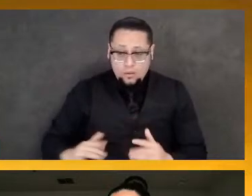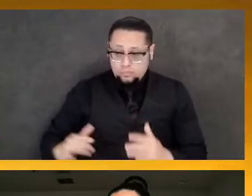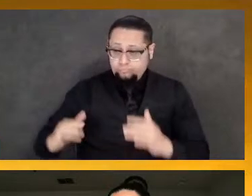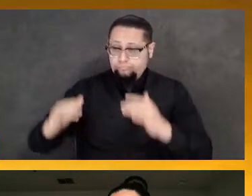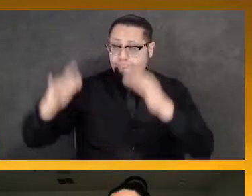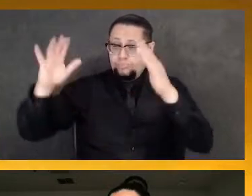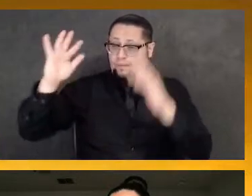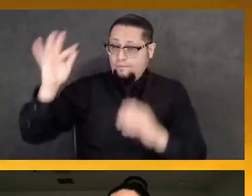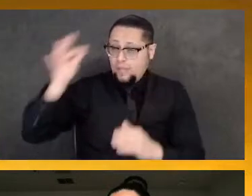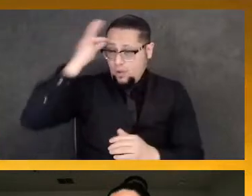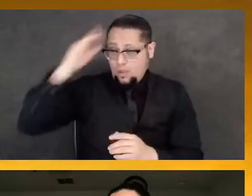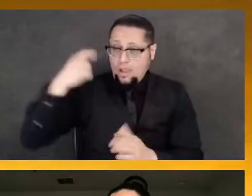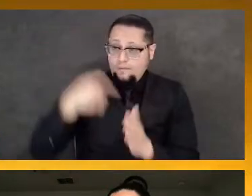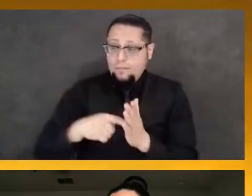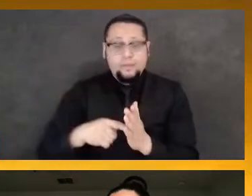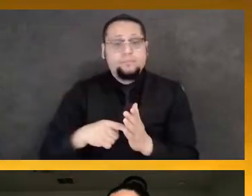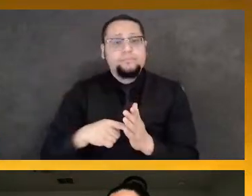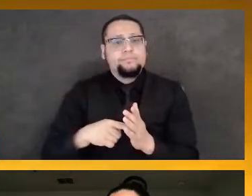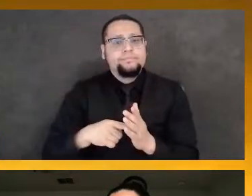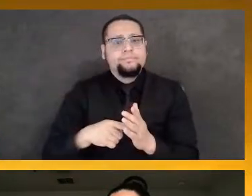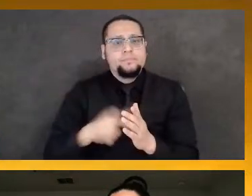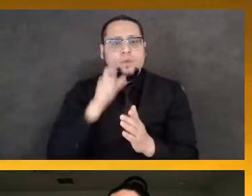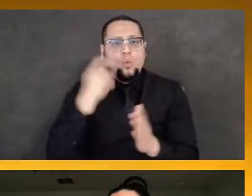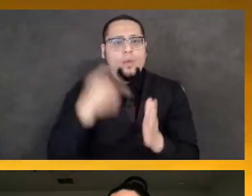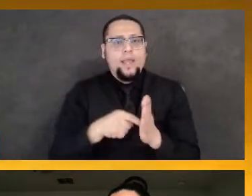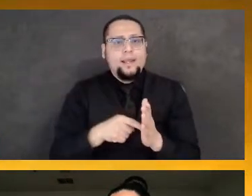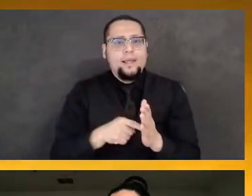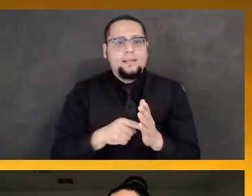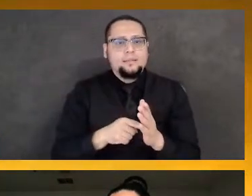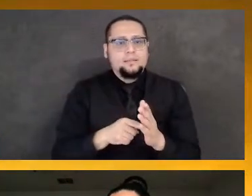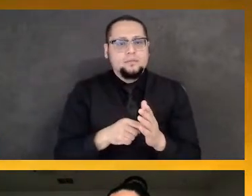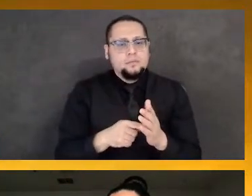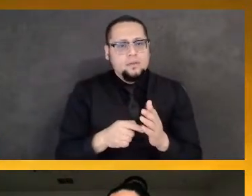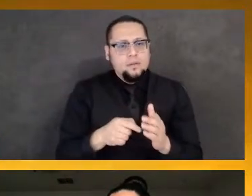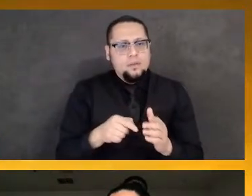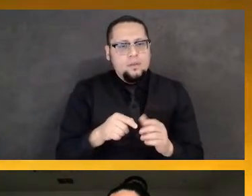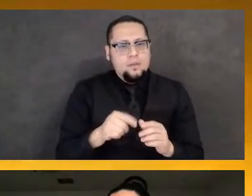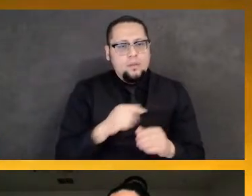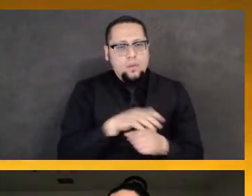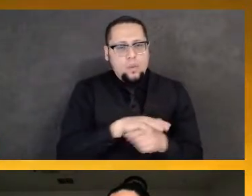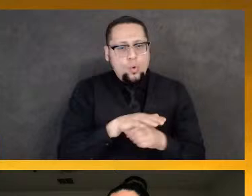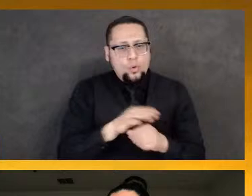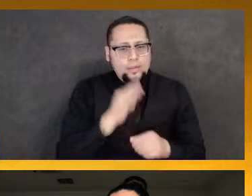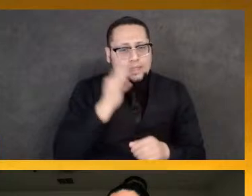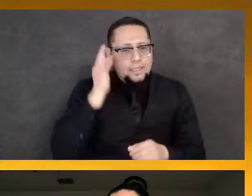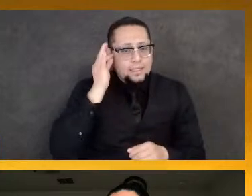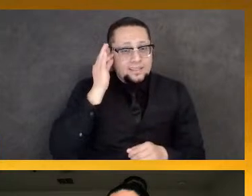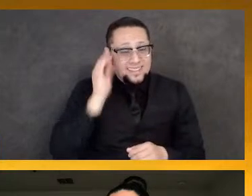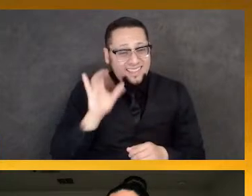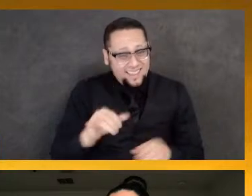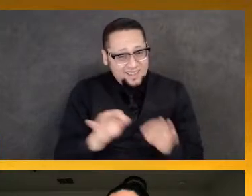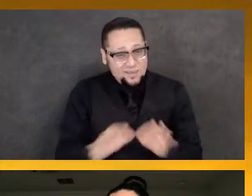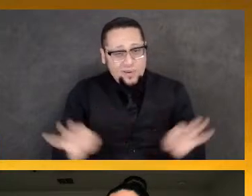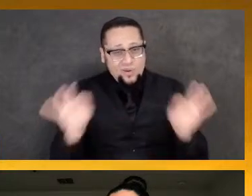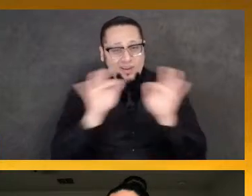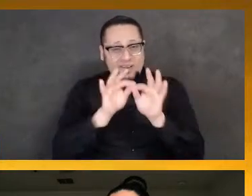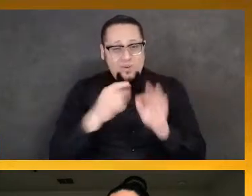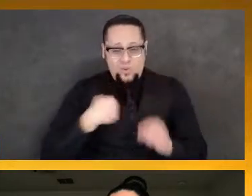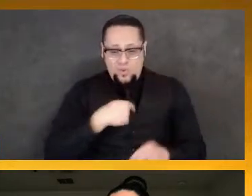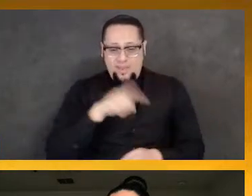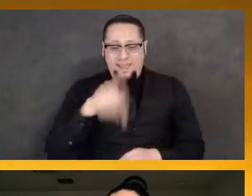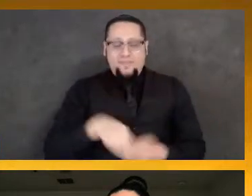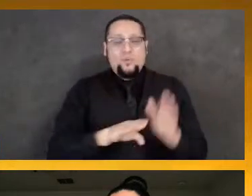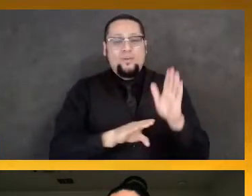national. And I think that's a very important aspect of our city that we really have to develop